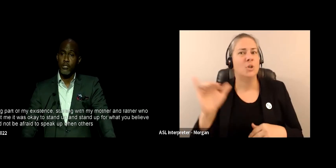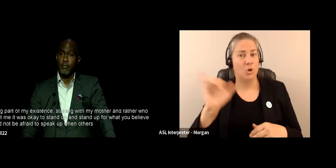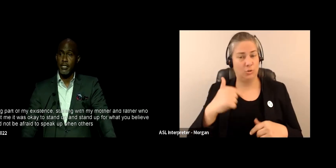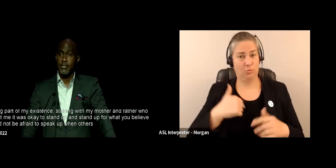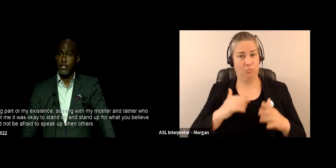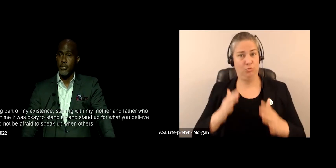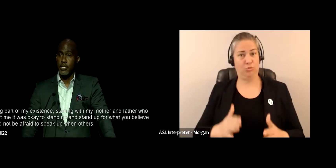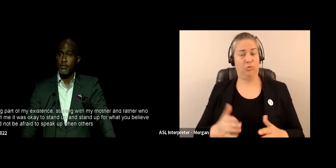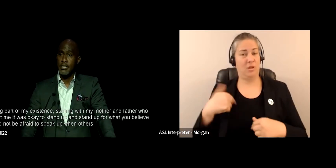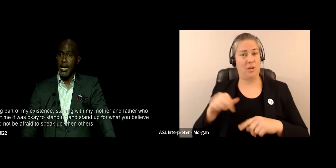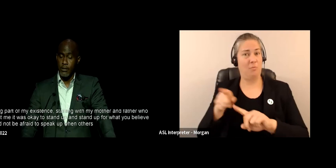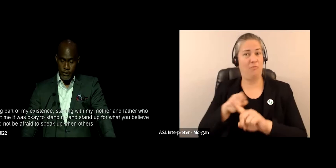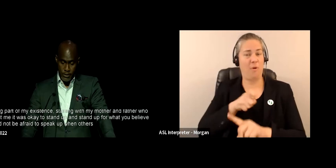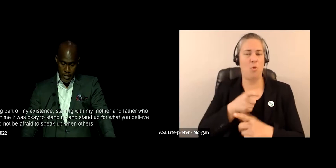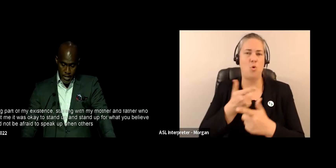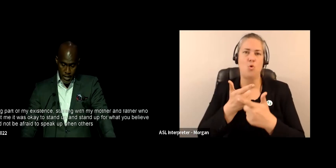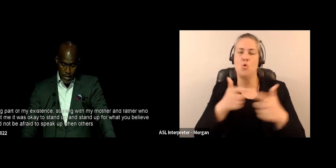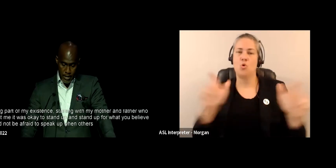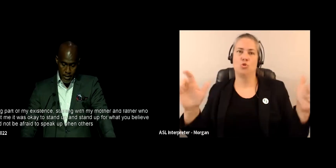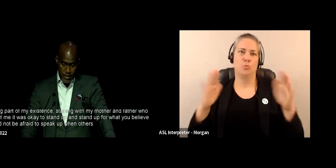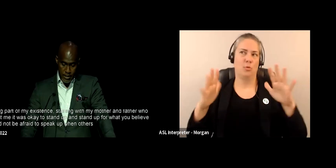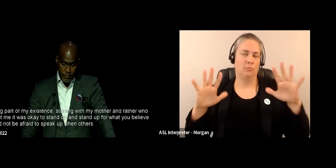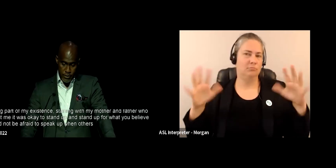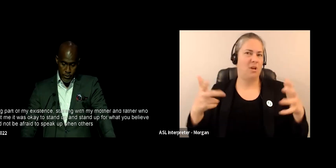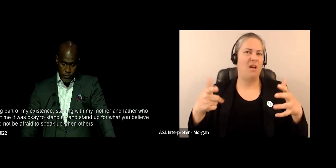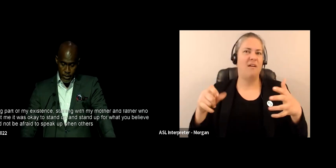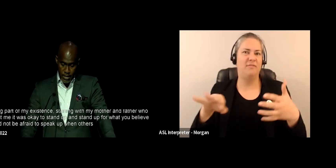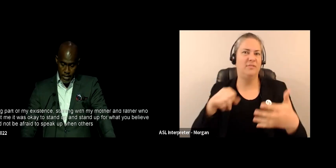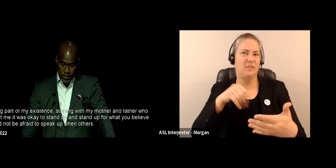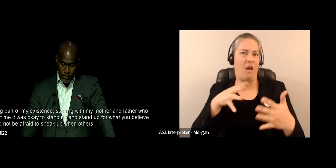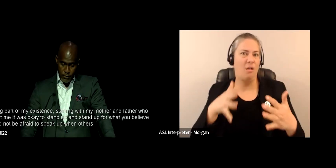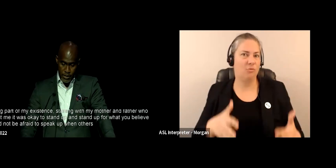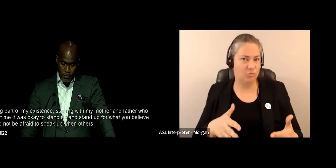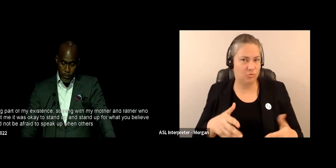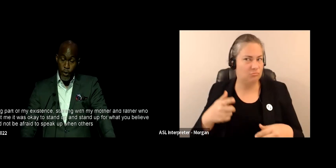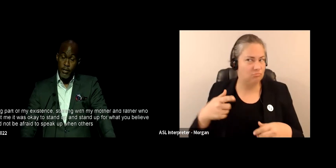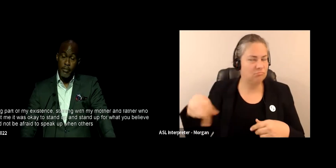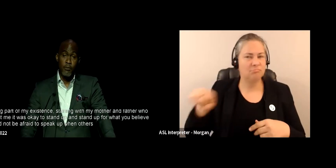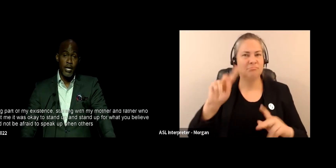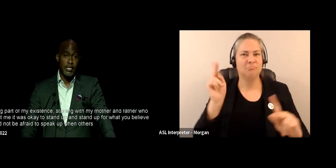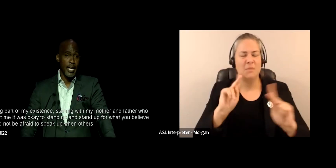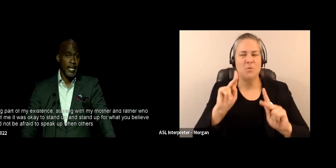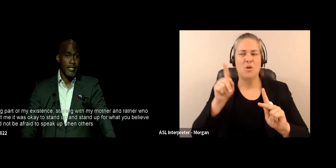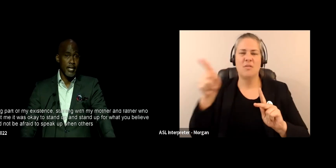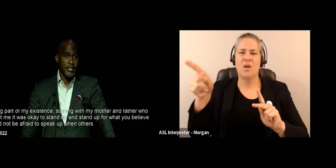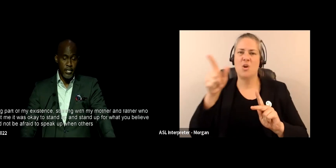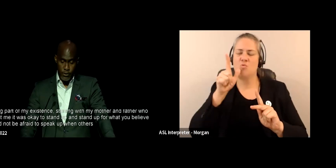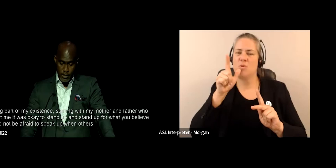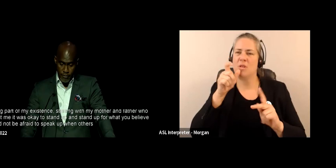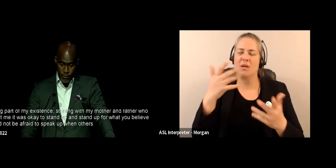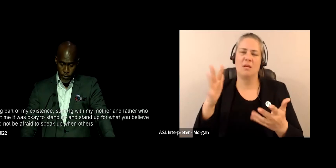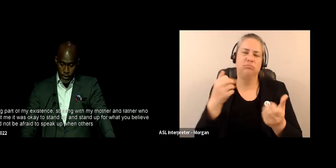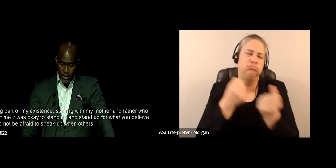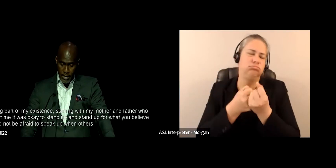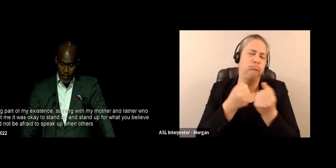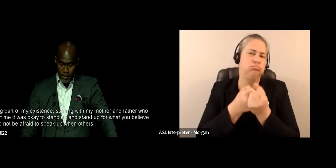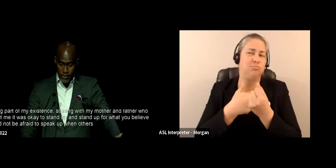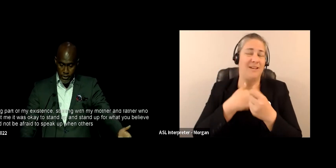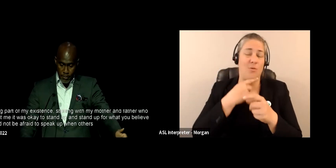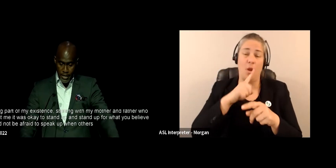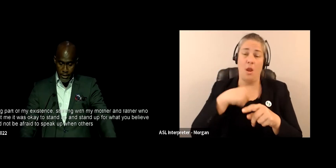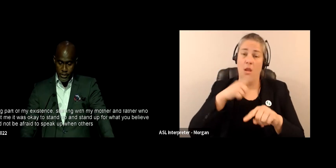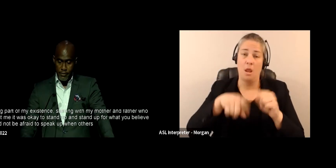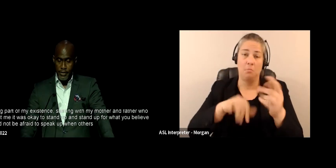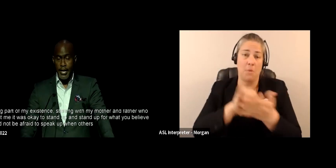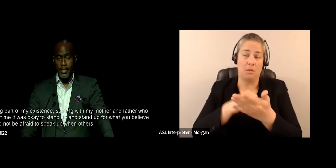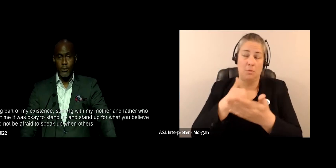from a tremendous community of scholars, individuals who really poured in me in ways I cannot say thank you enough for. I mentioned